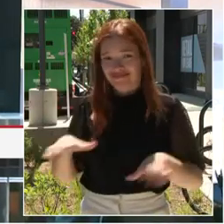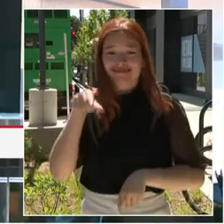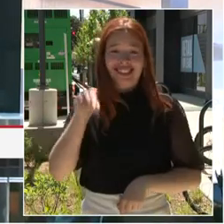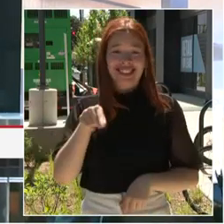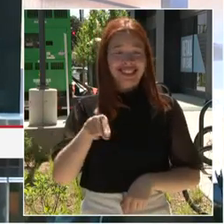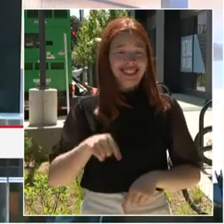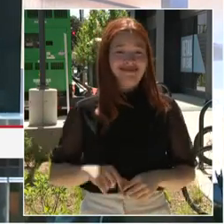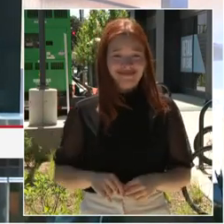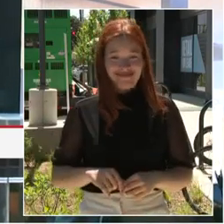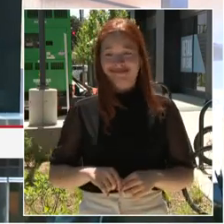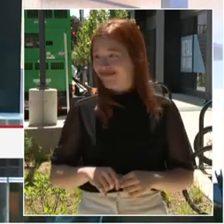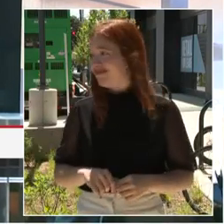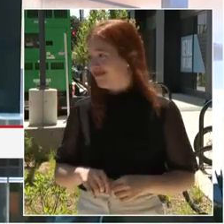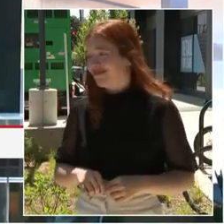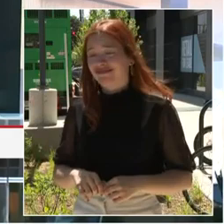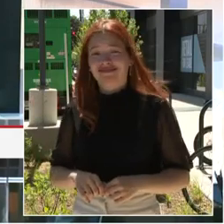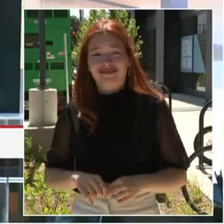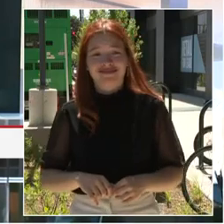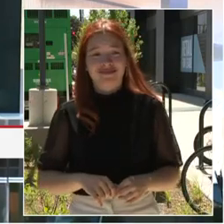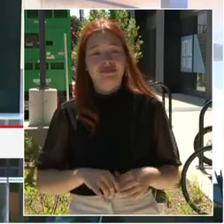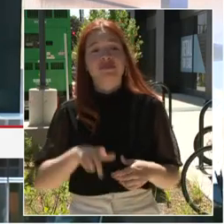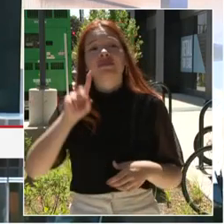The second is partnership.